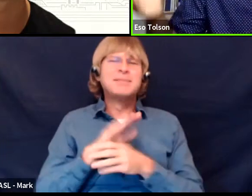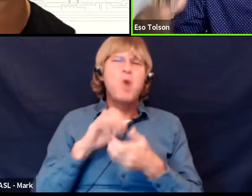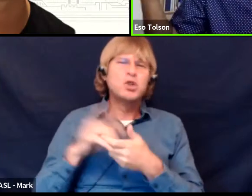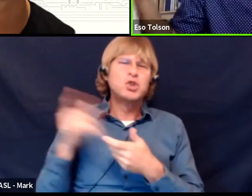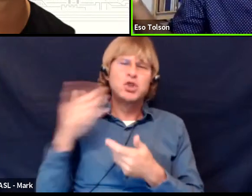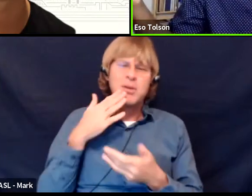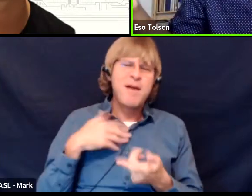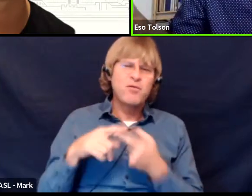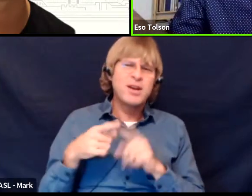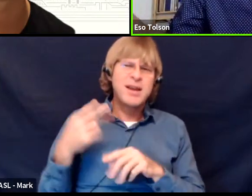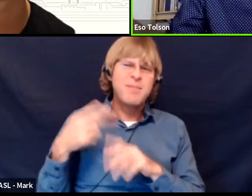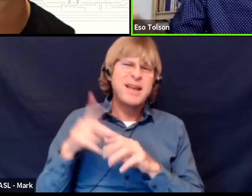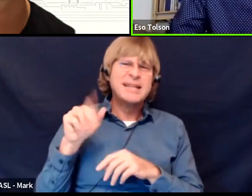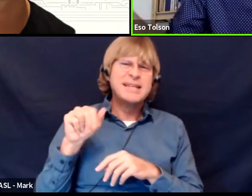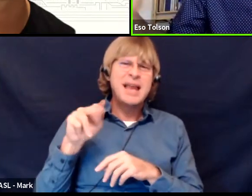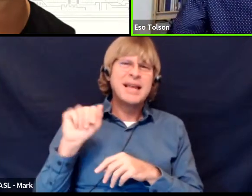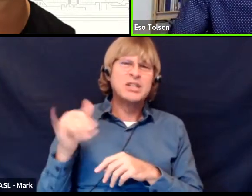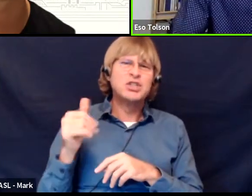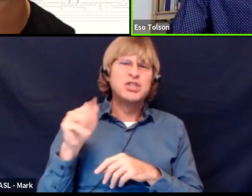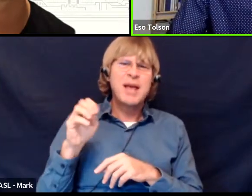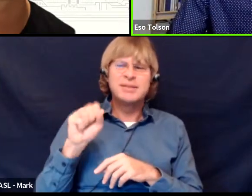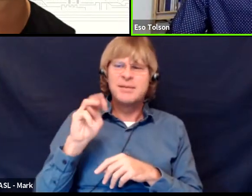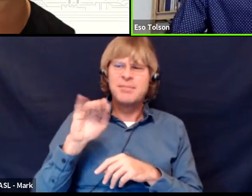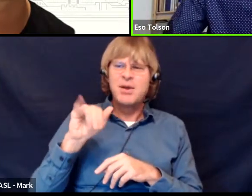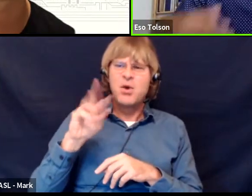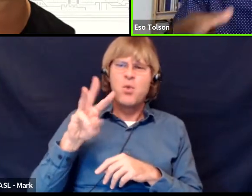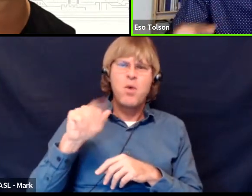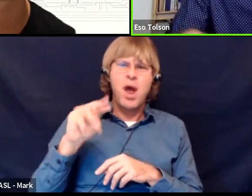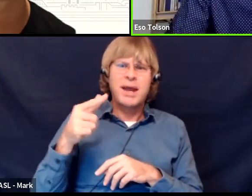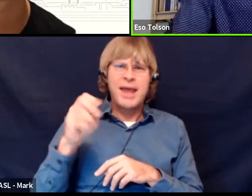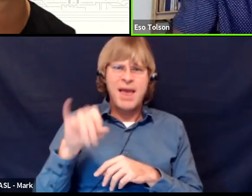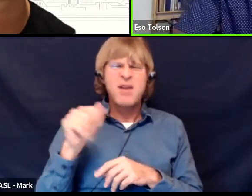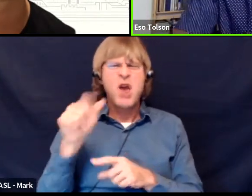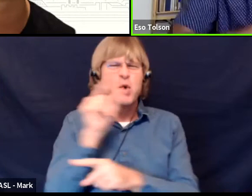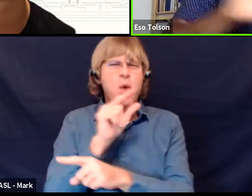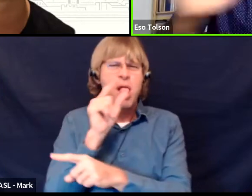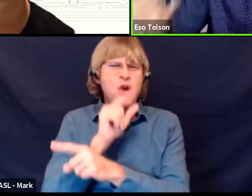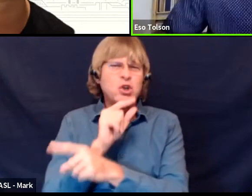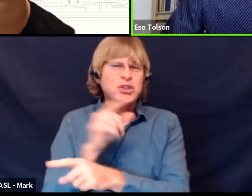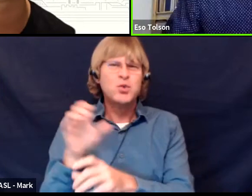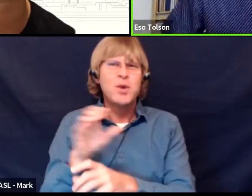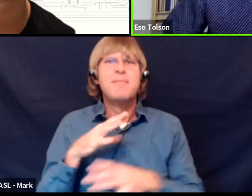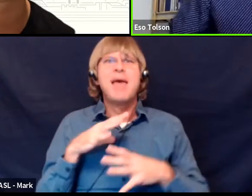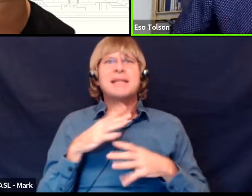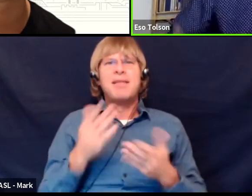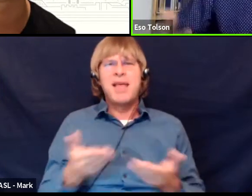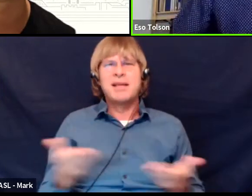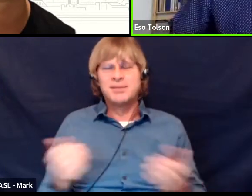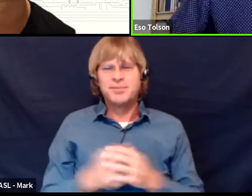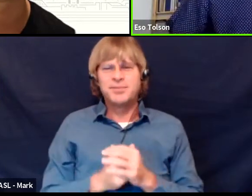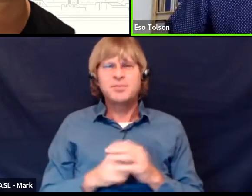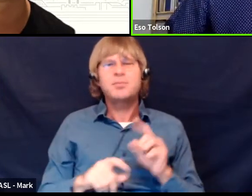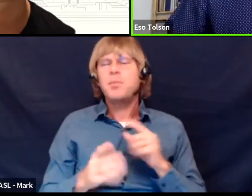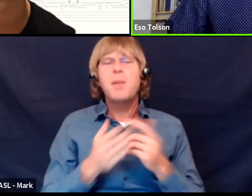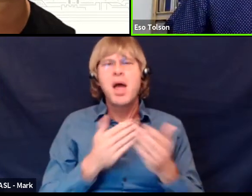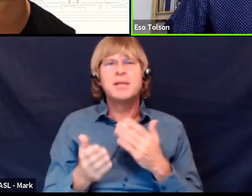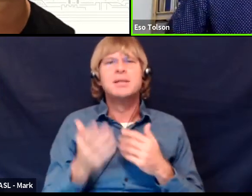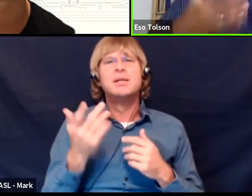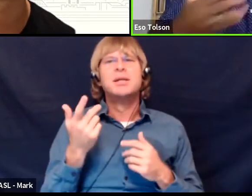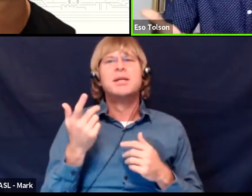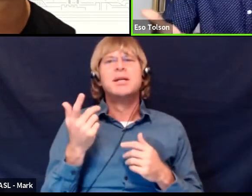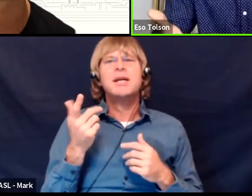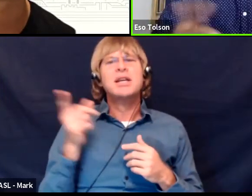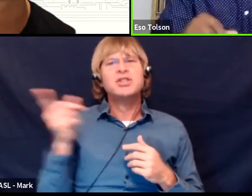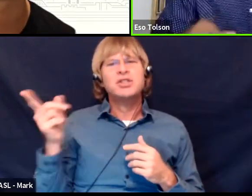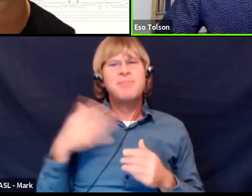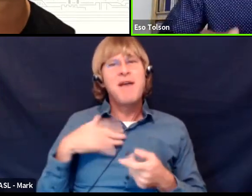friend of mine. Her name's Dana James Mwange. You can Google her. She's doing amazing things. But she's